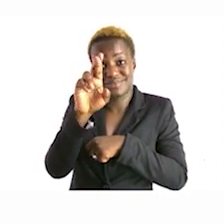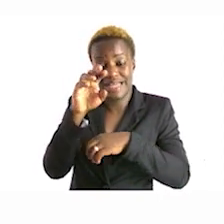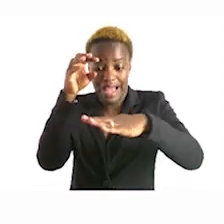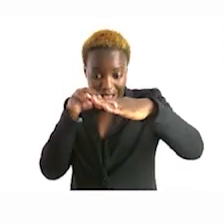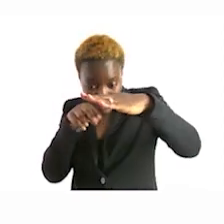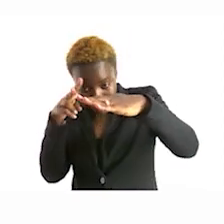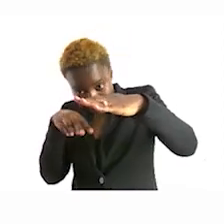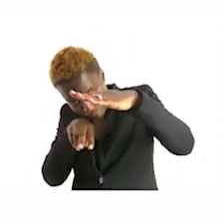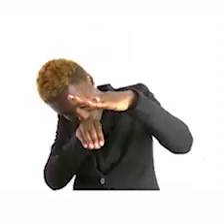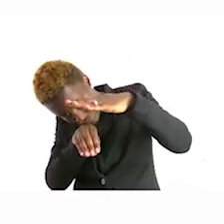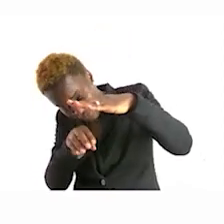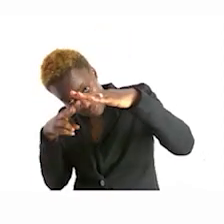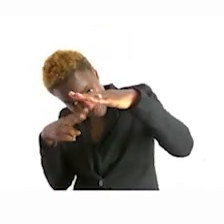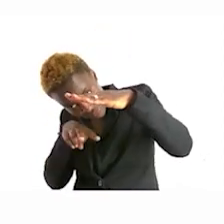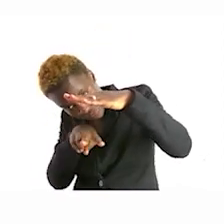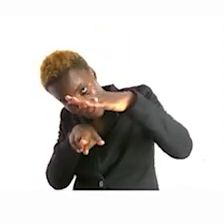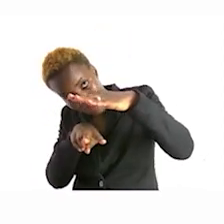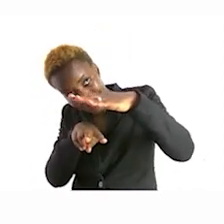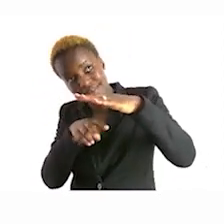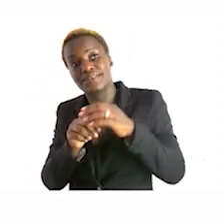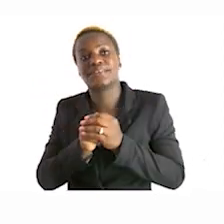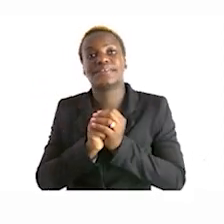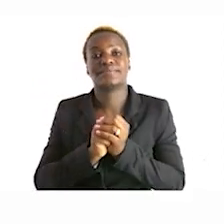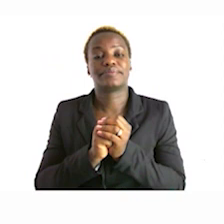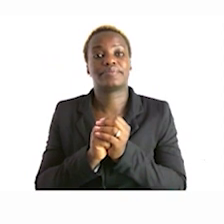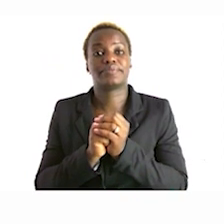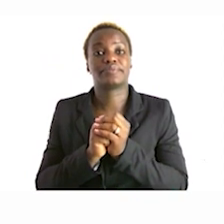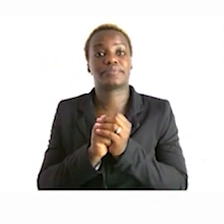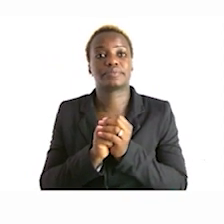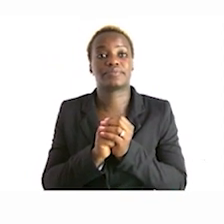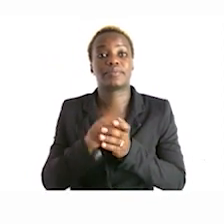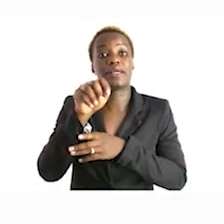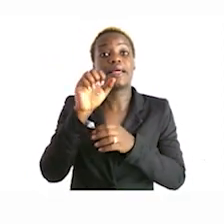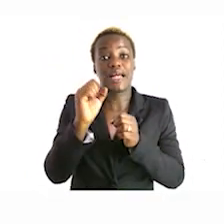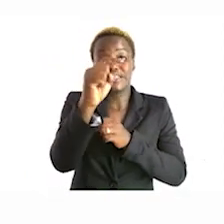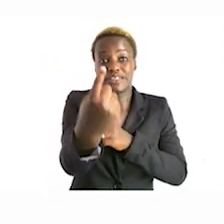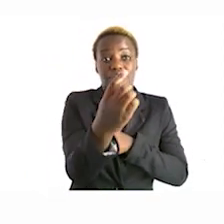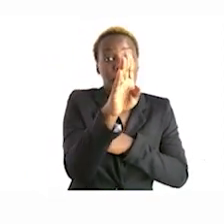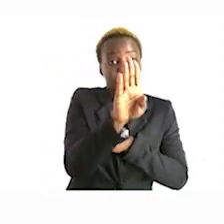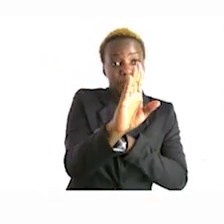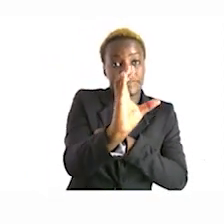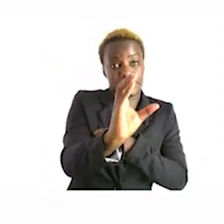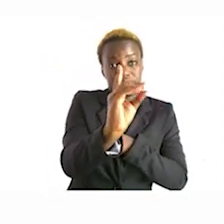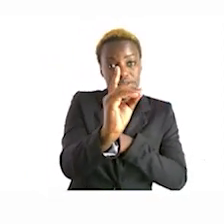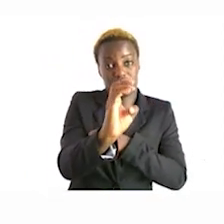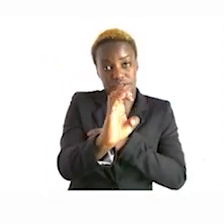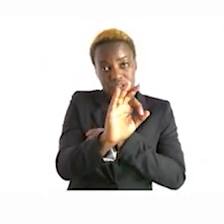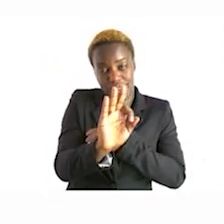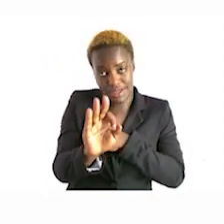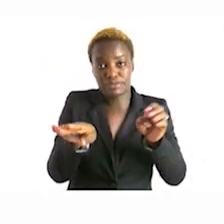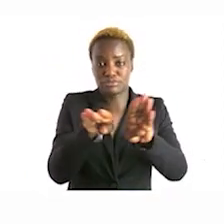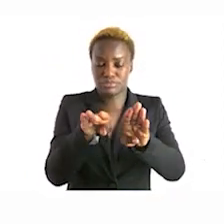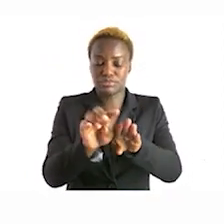a preposition. Now I would like for you to do number B, number C, number D, E,